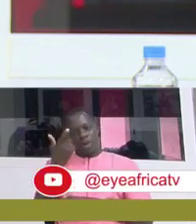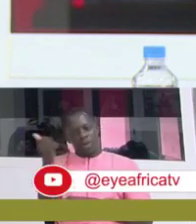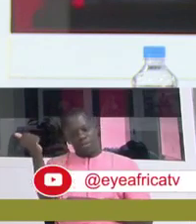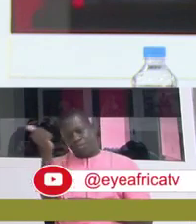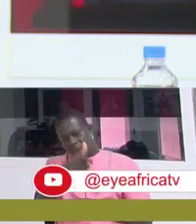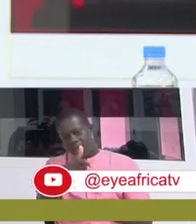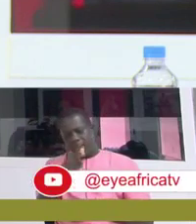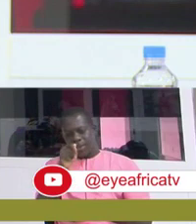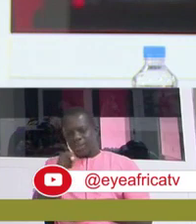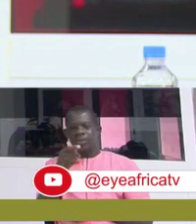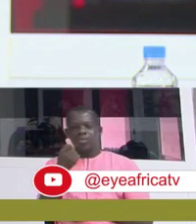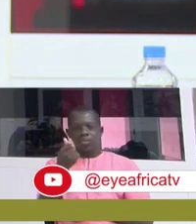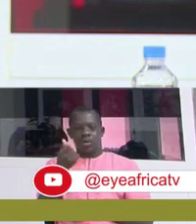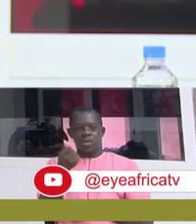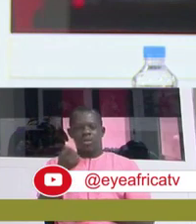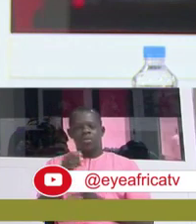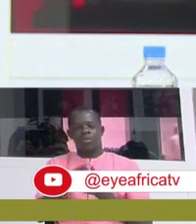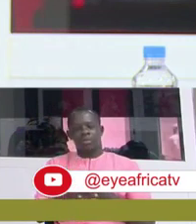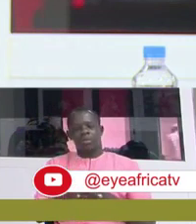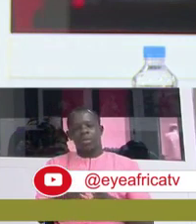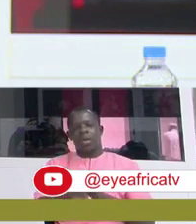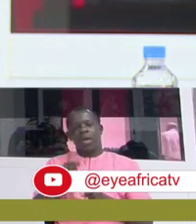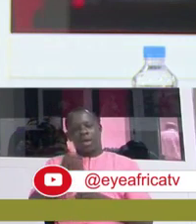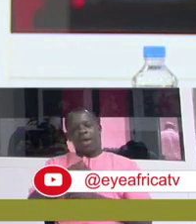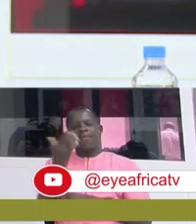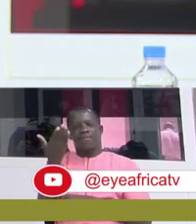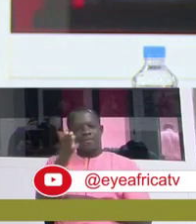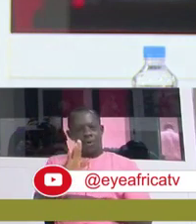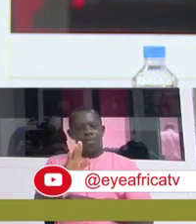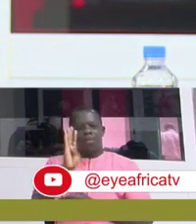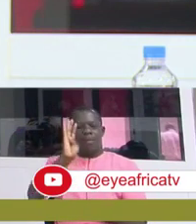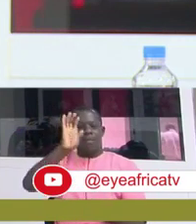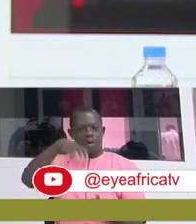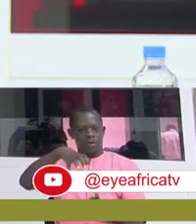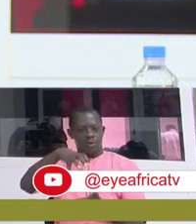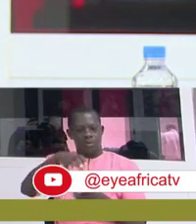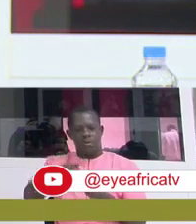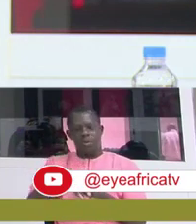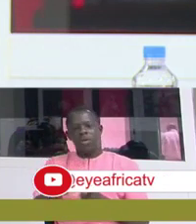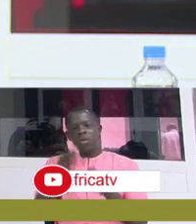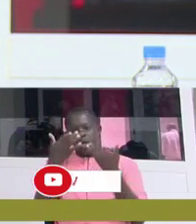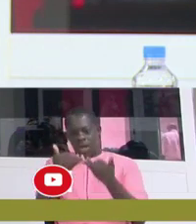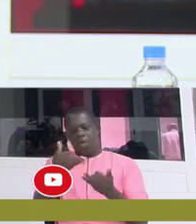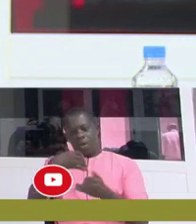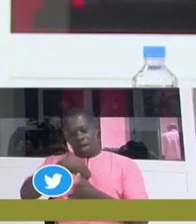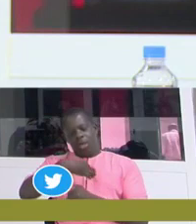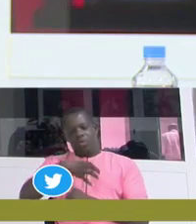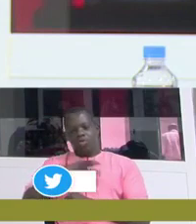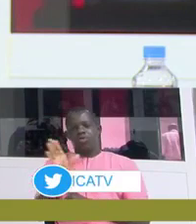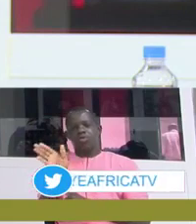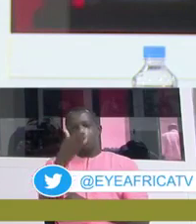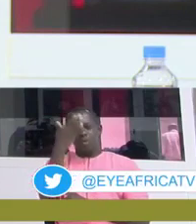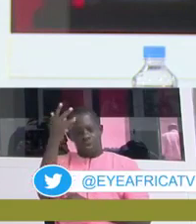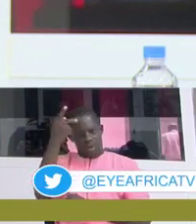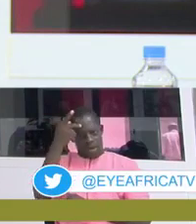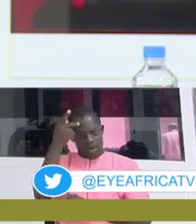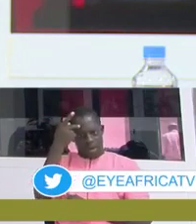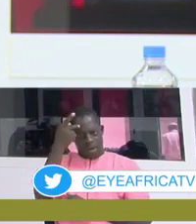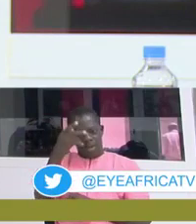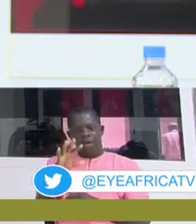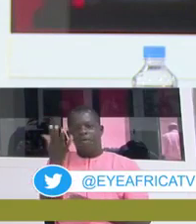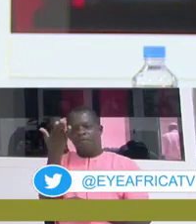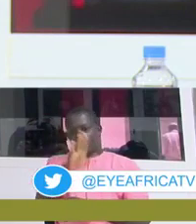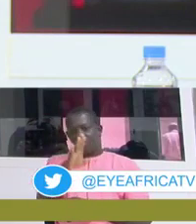will pay the money. Kabonang Banjune. I am from Banjul. Mbita Kanilai. I am on my way to Kanilai. Mbot